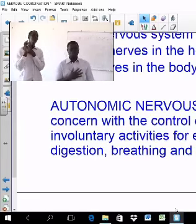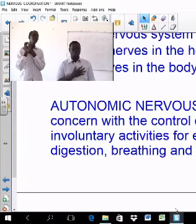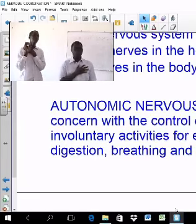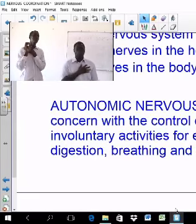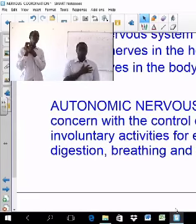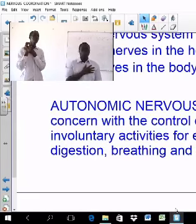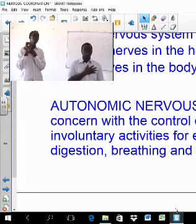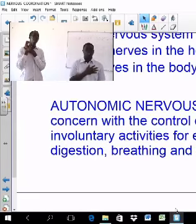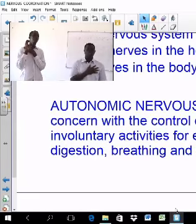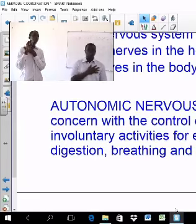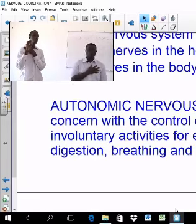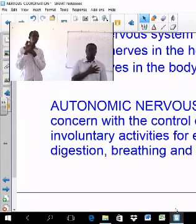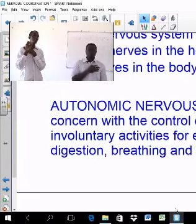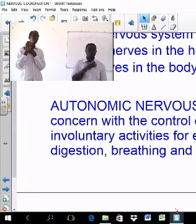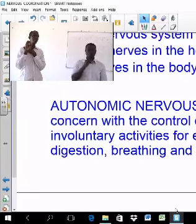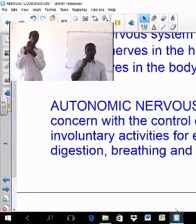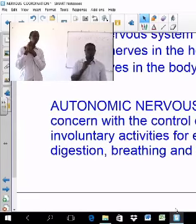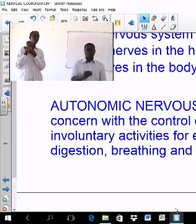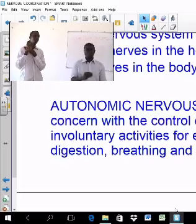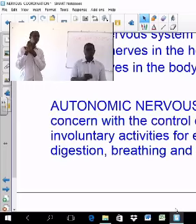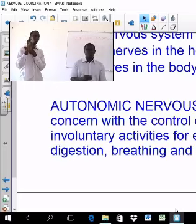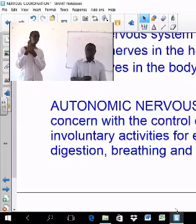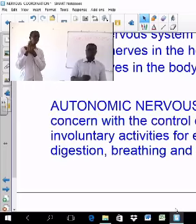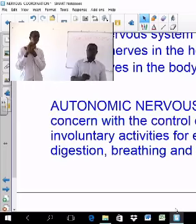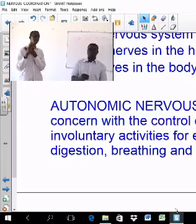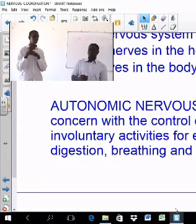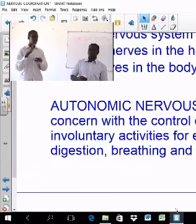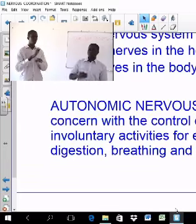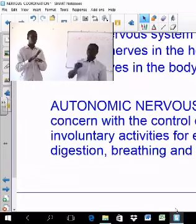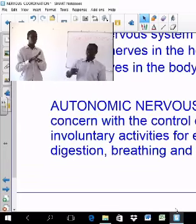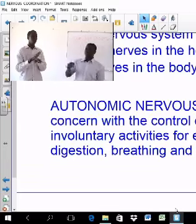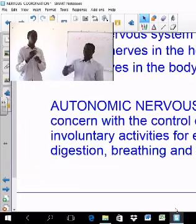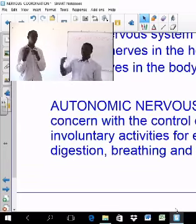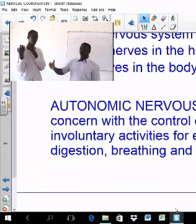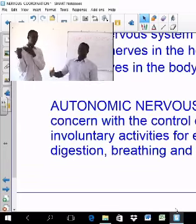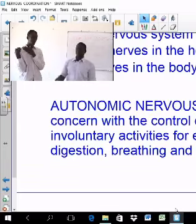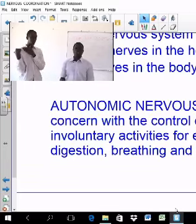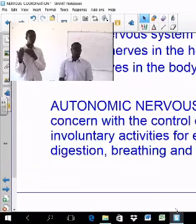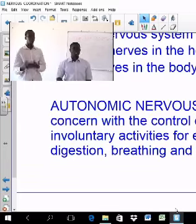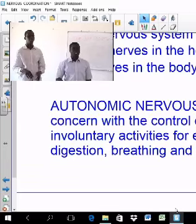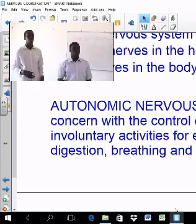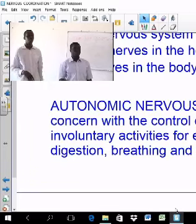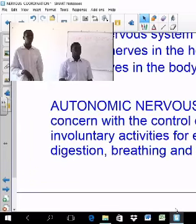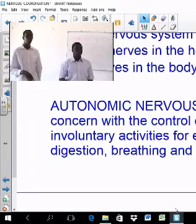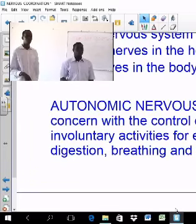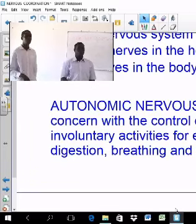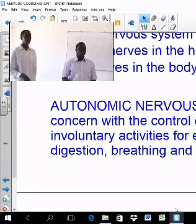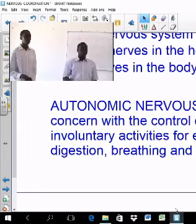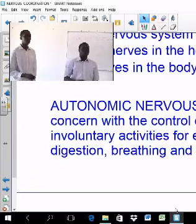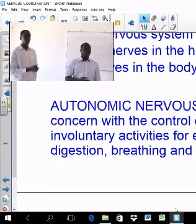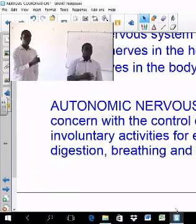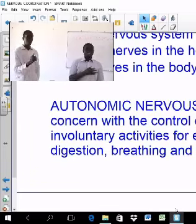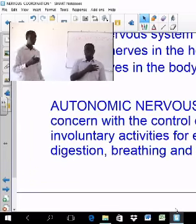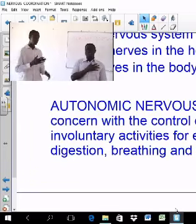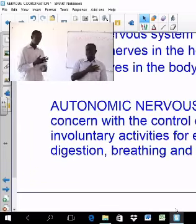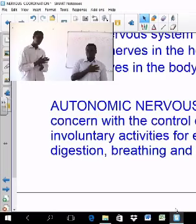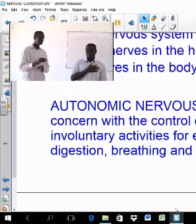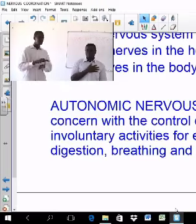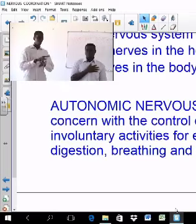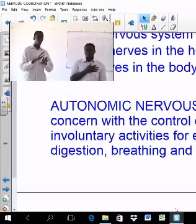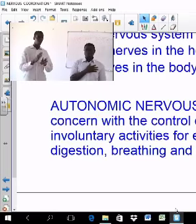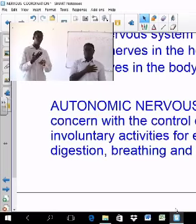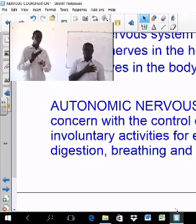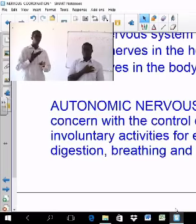You cannot ask these actions to stop or to continue doing, or to stop or to keep